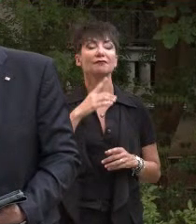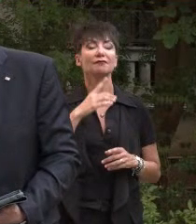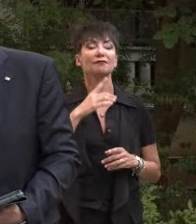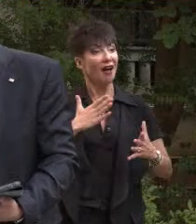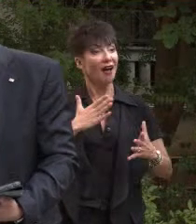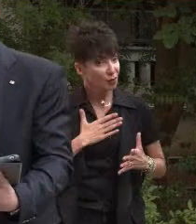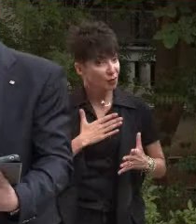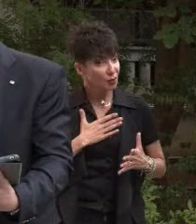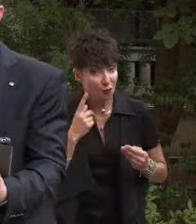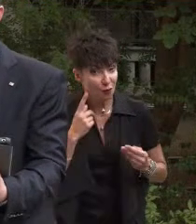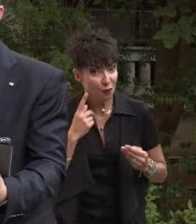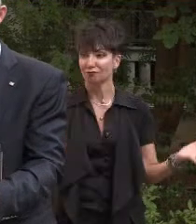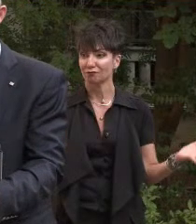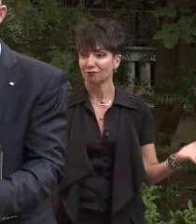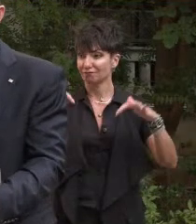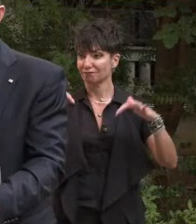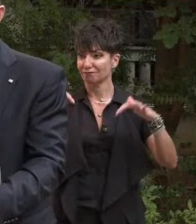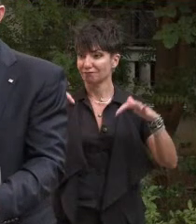here today with you.